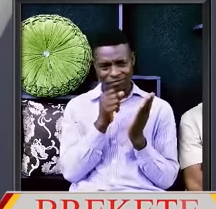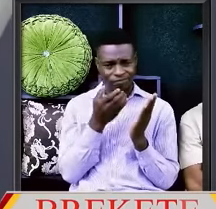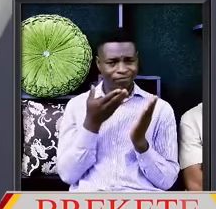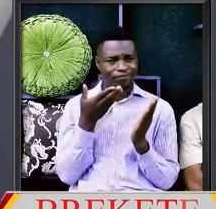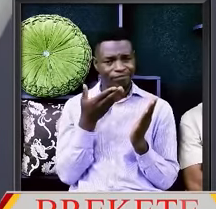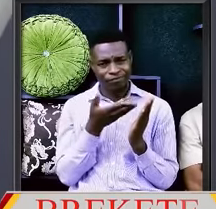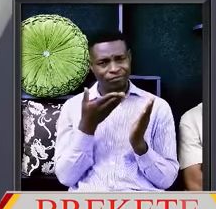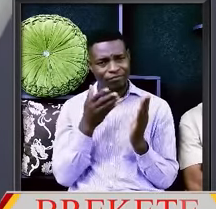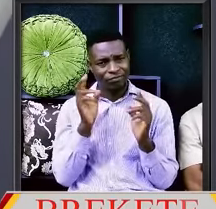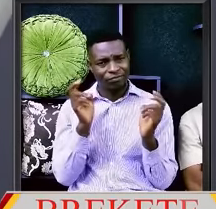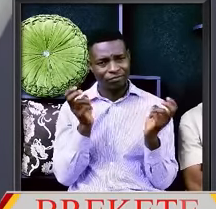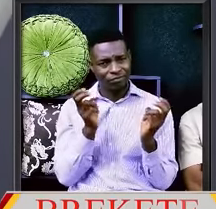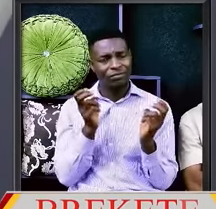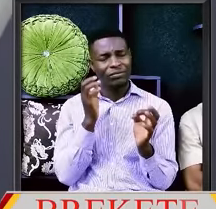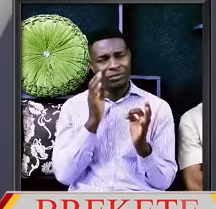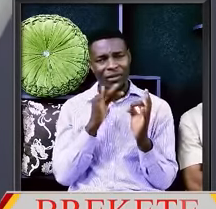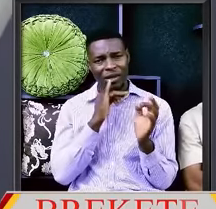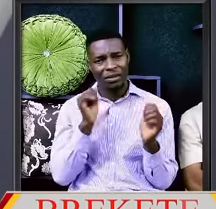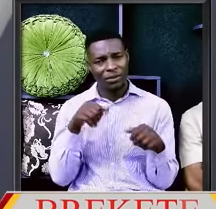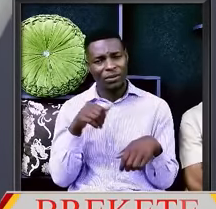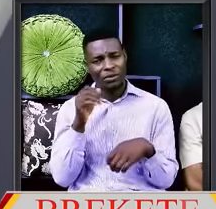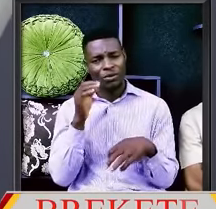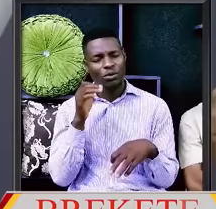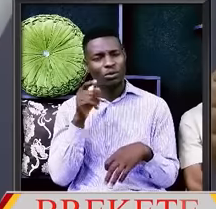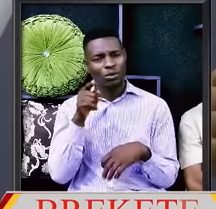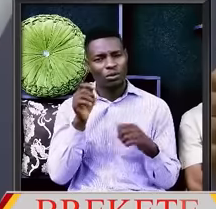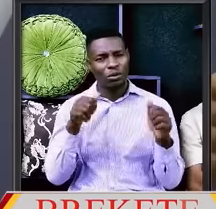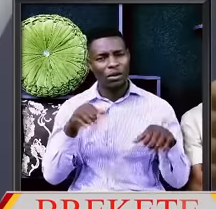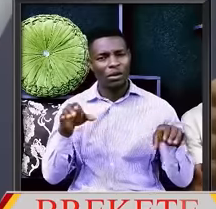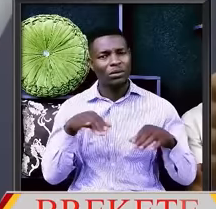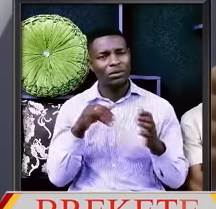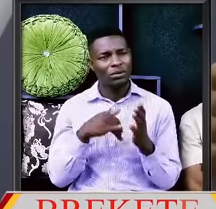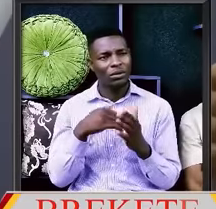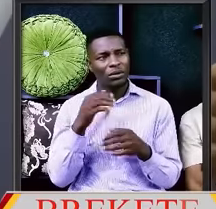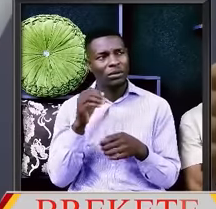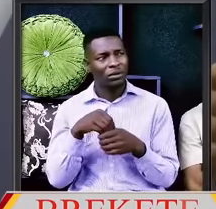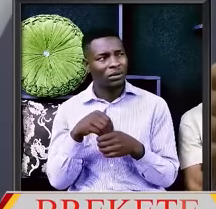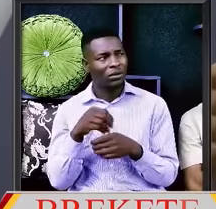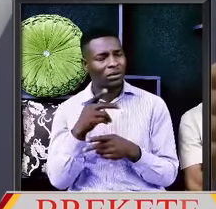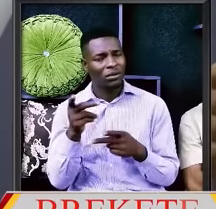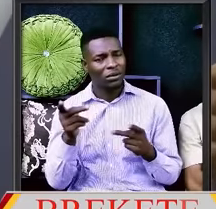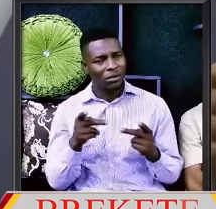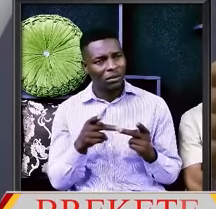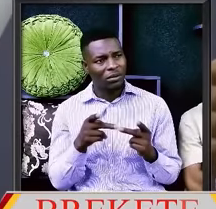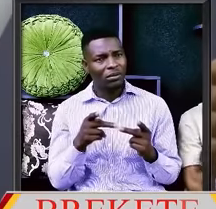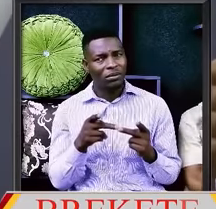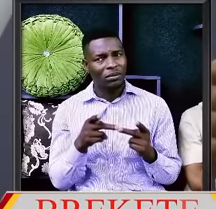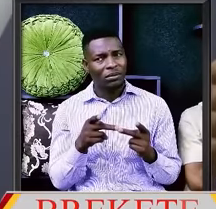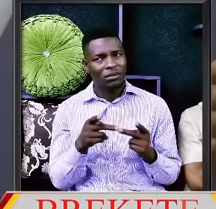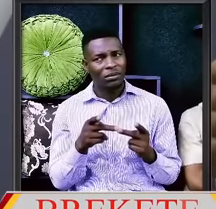case, if it is possible, if you can do it, please let us investigate the CP of police.